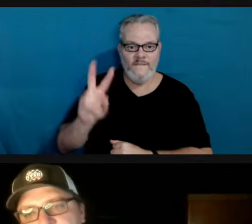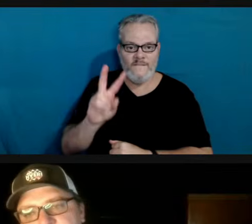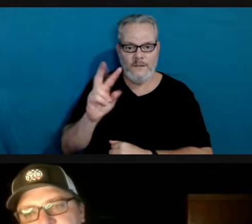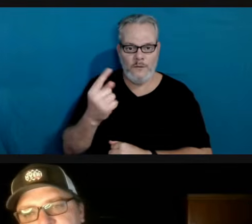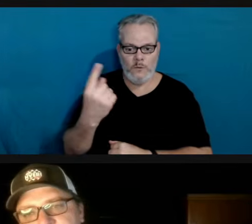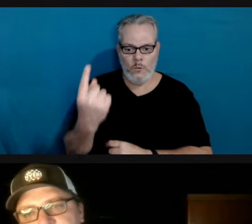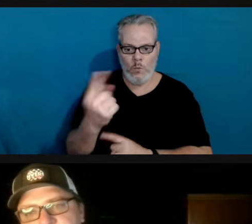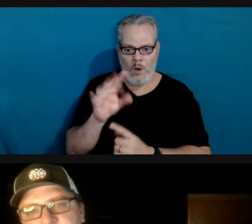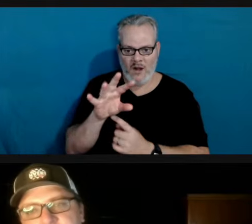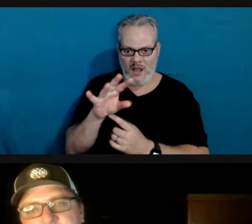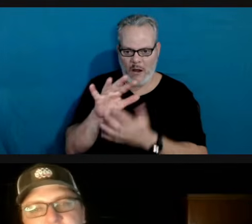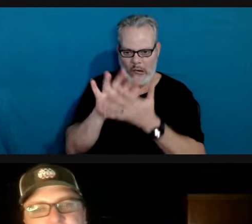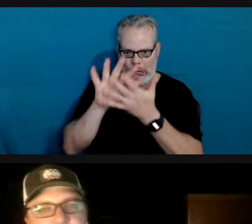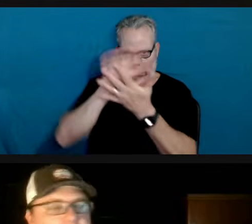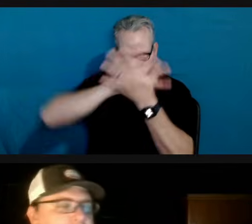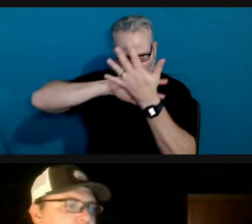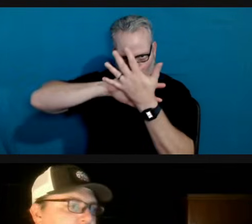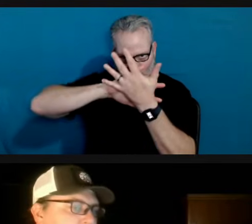looks like this.